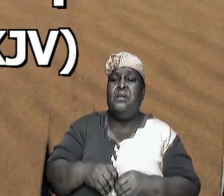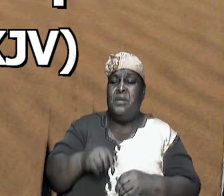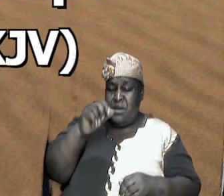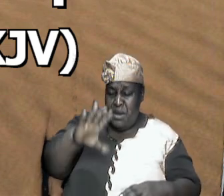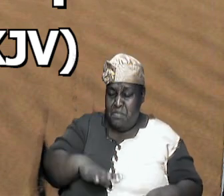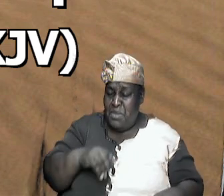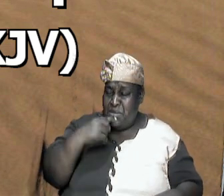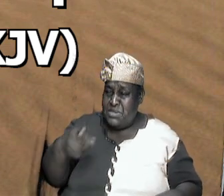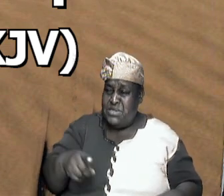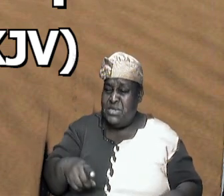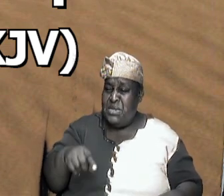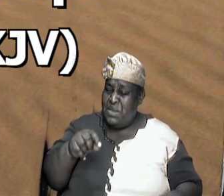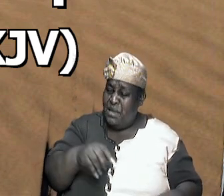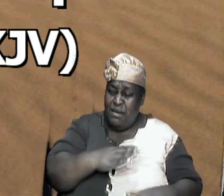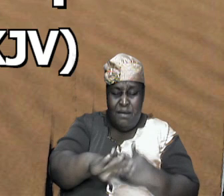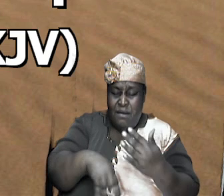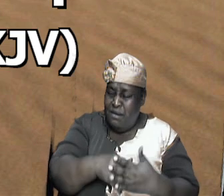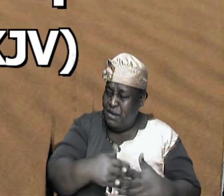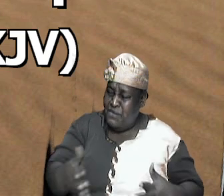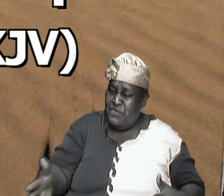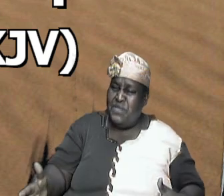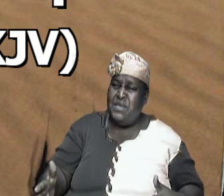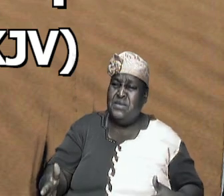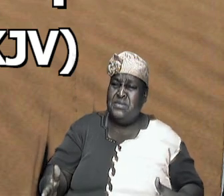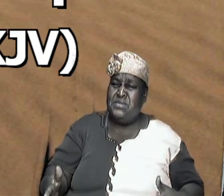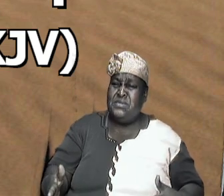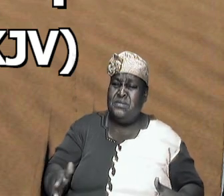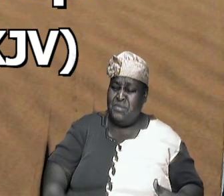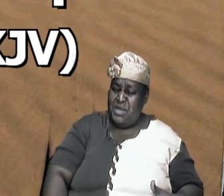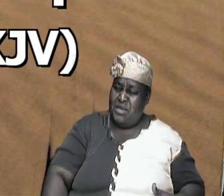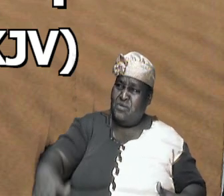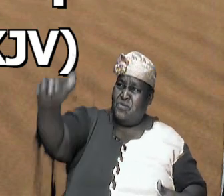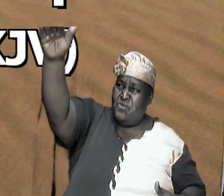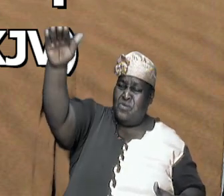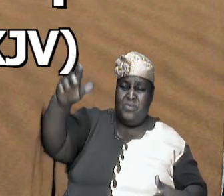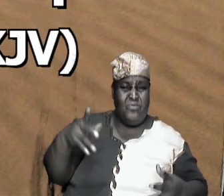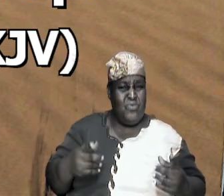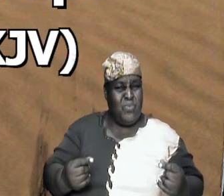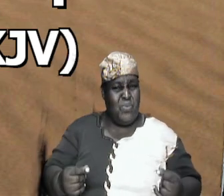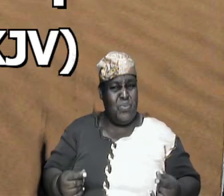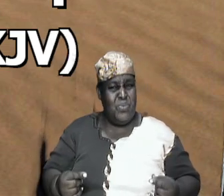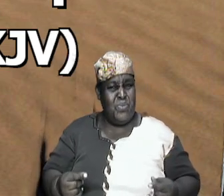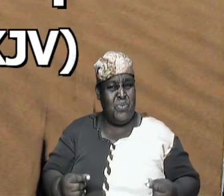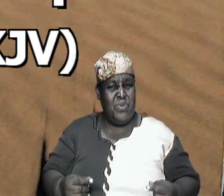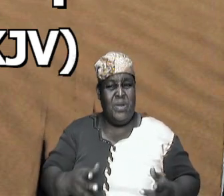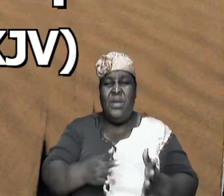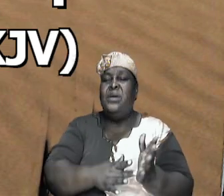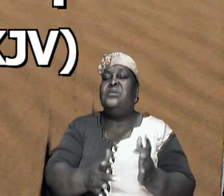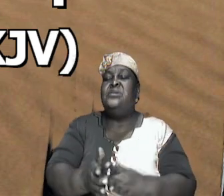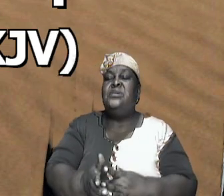What lacketh I? Right? And what? Look at Jesus' response. Verse